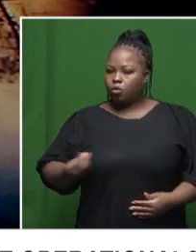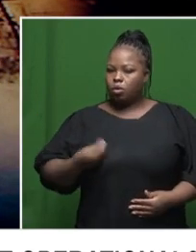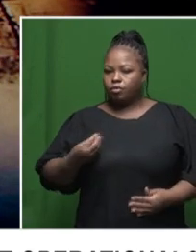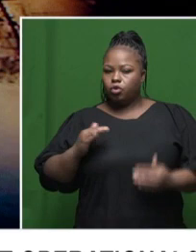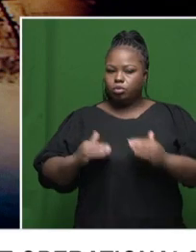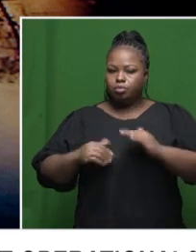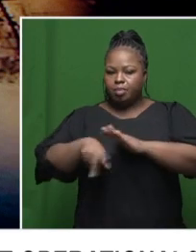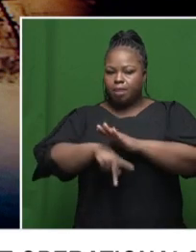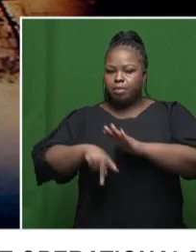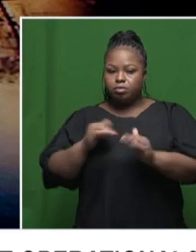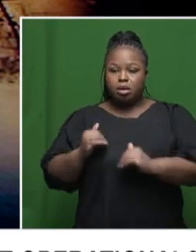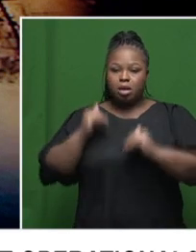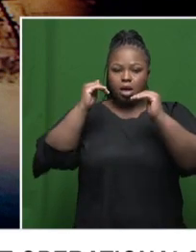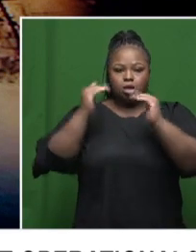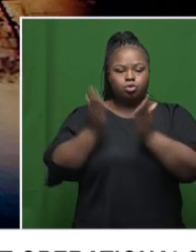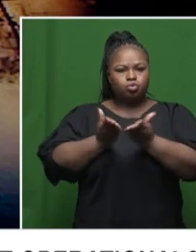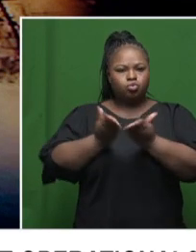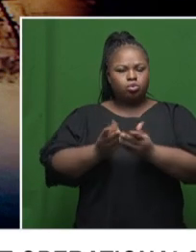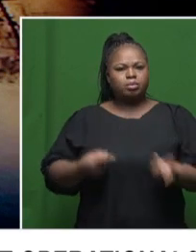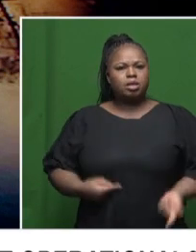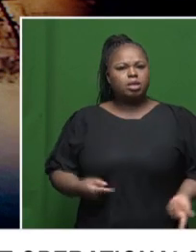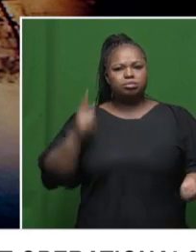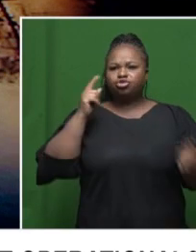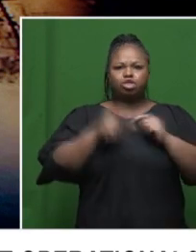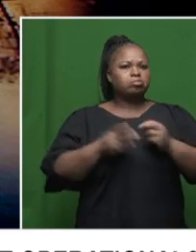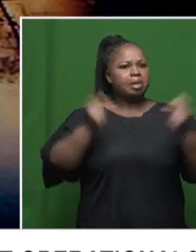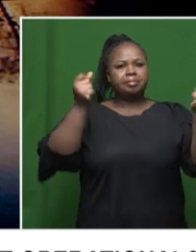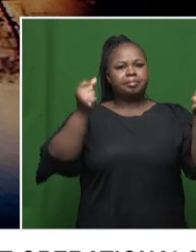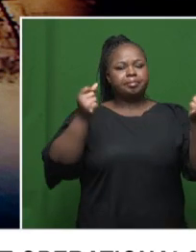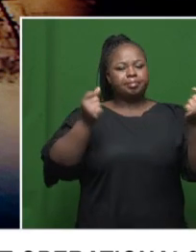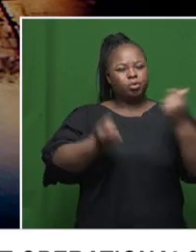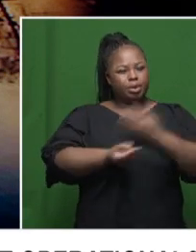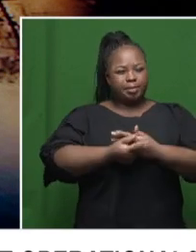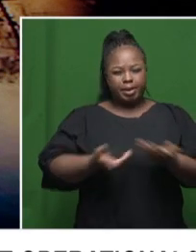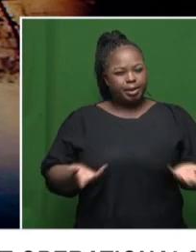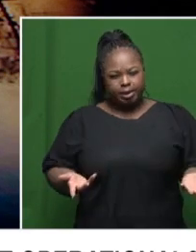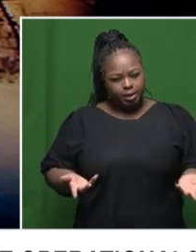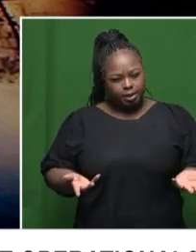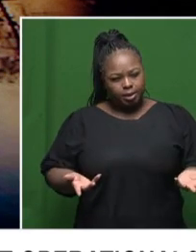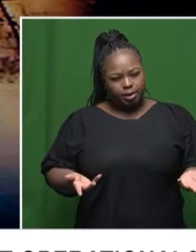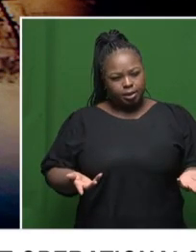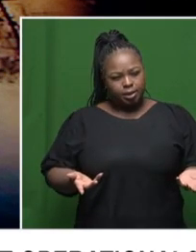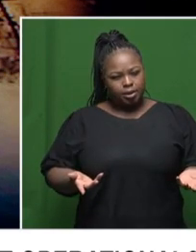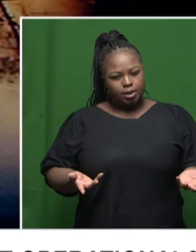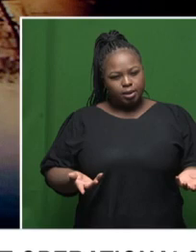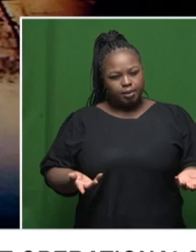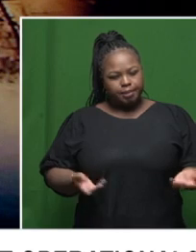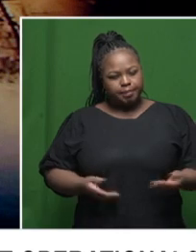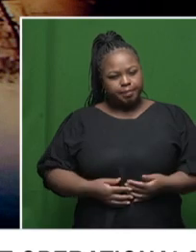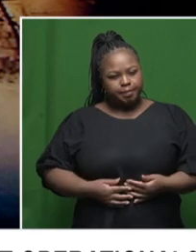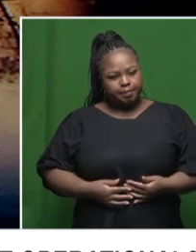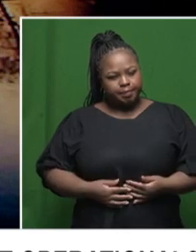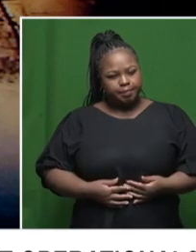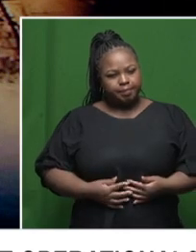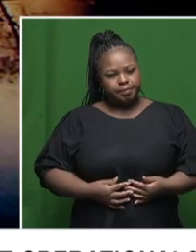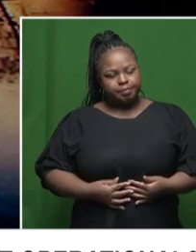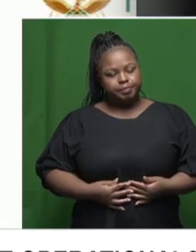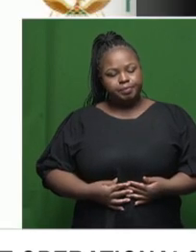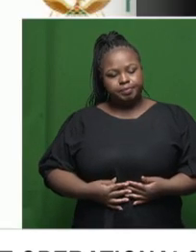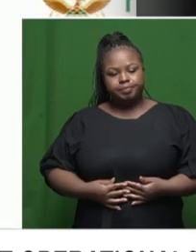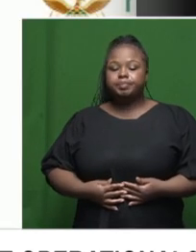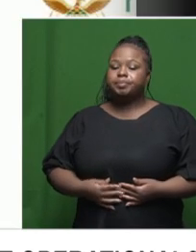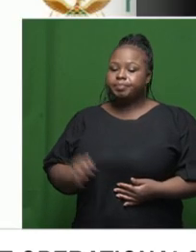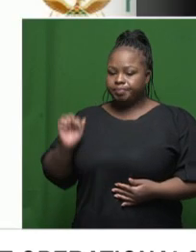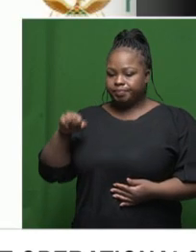high schools, no masks. And then suddenly there was an about turn. What happened? Where's the communication going on there?